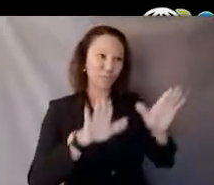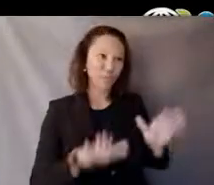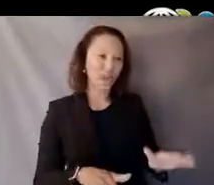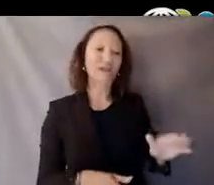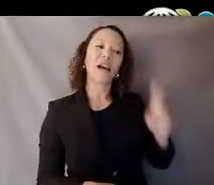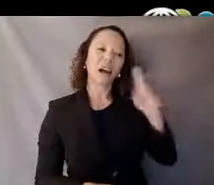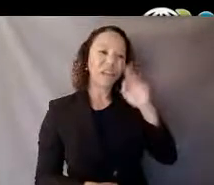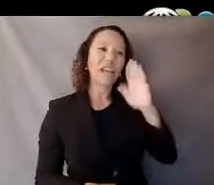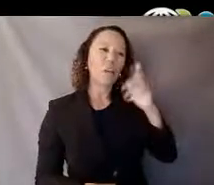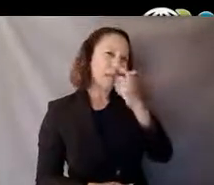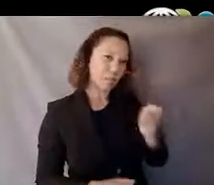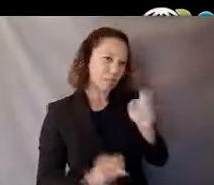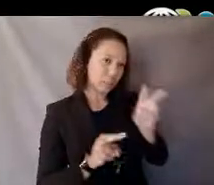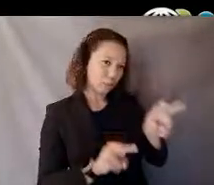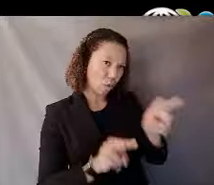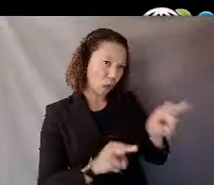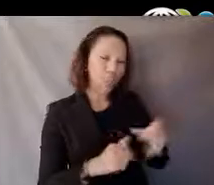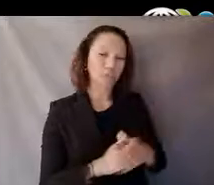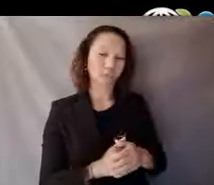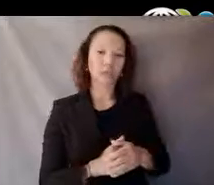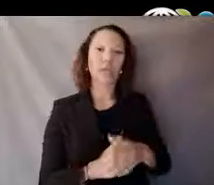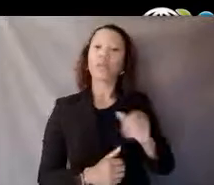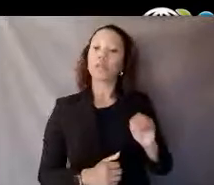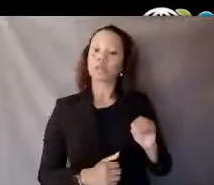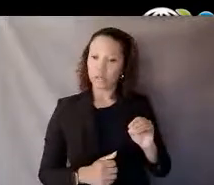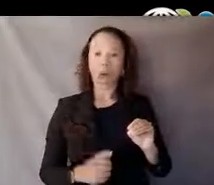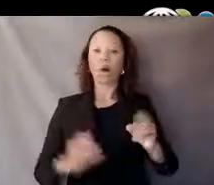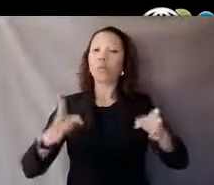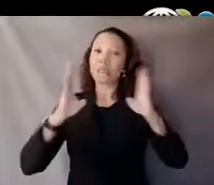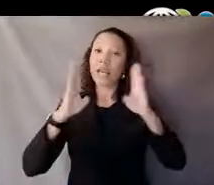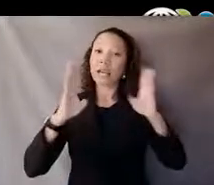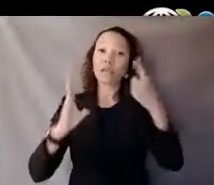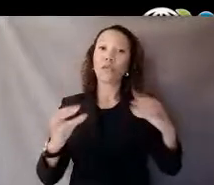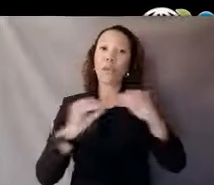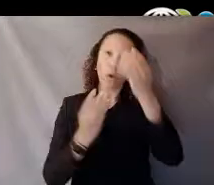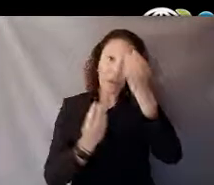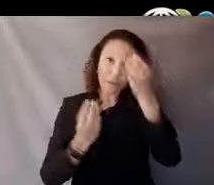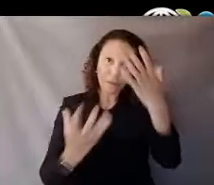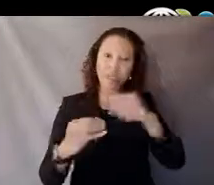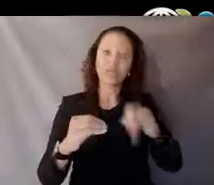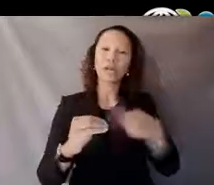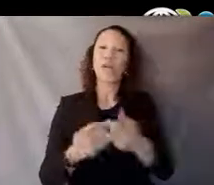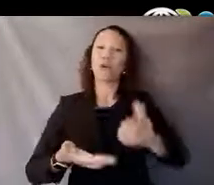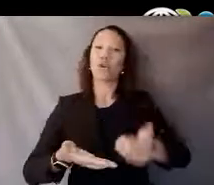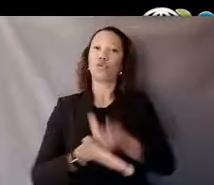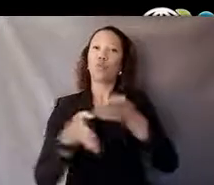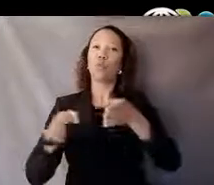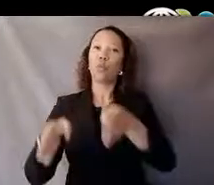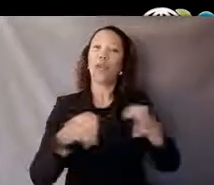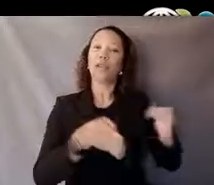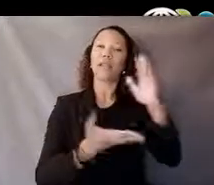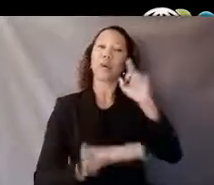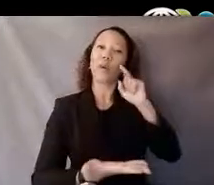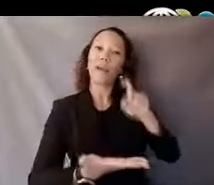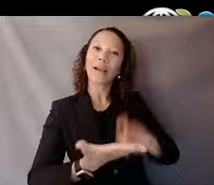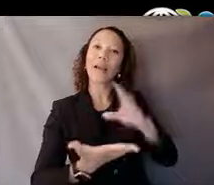it'll be interesting to watch. So everyone should stay tuned for more information about new ways that we will be recognizing